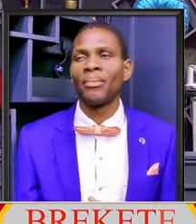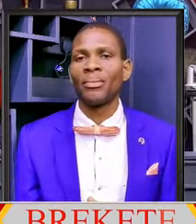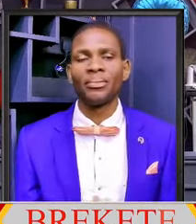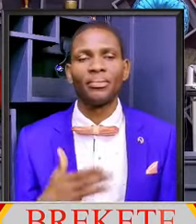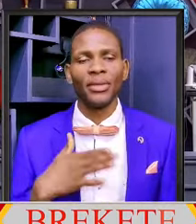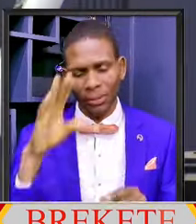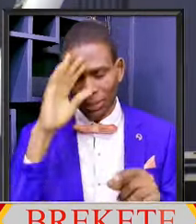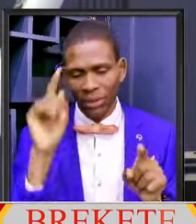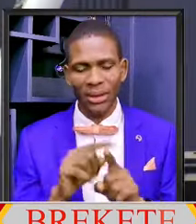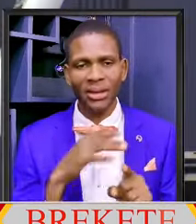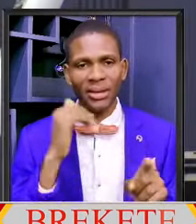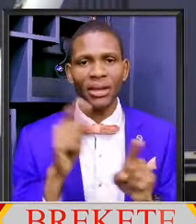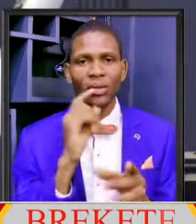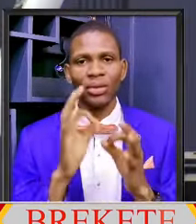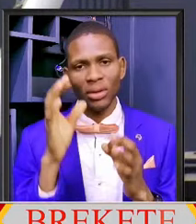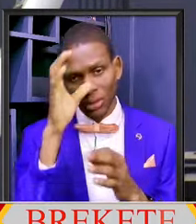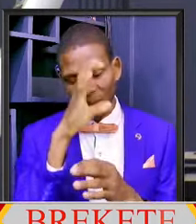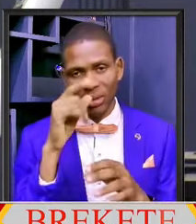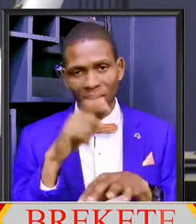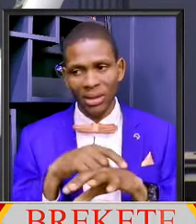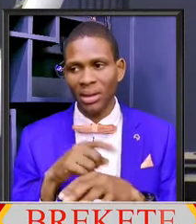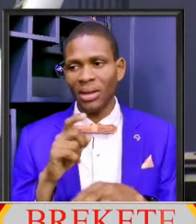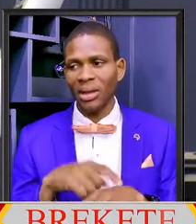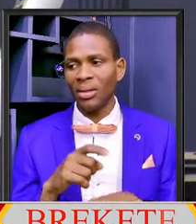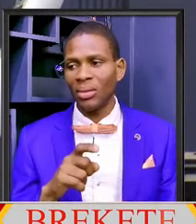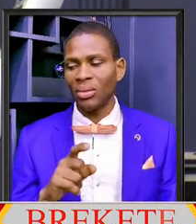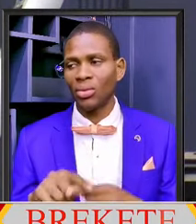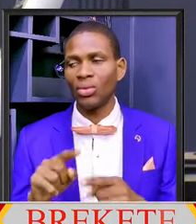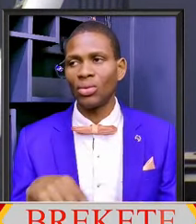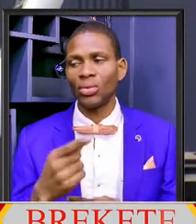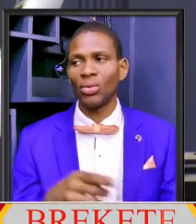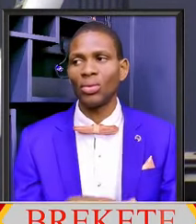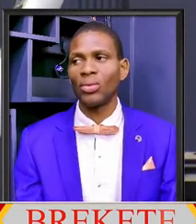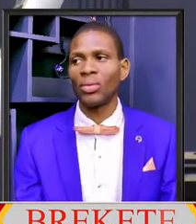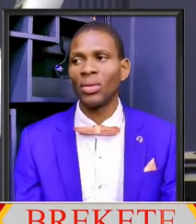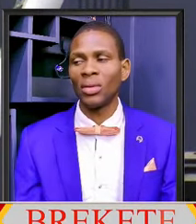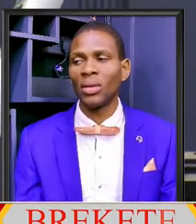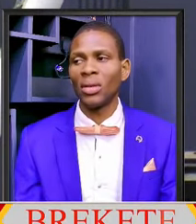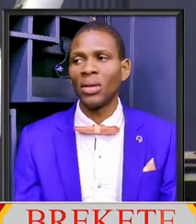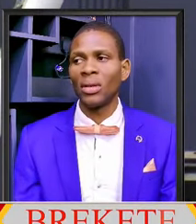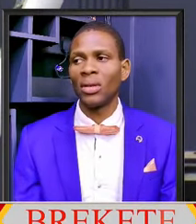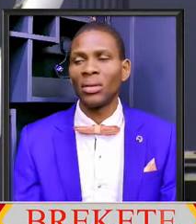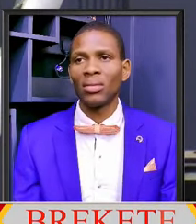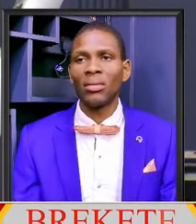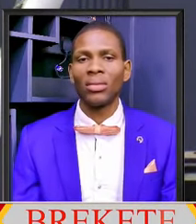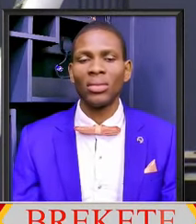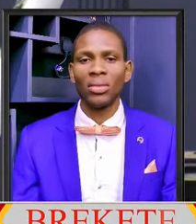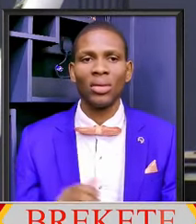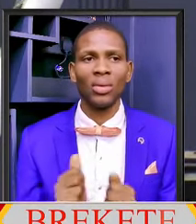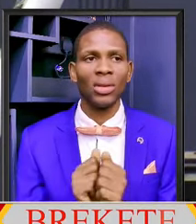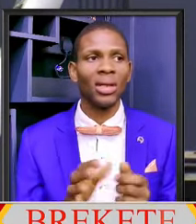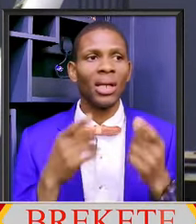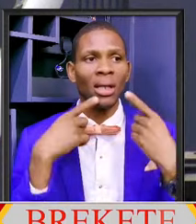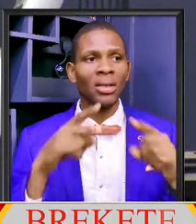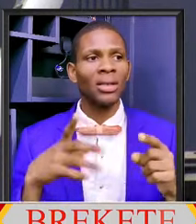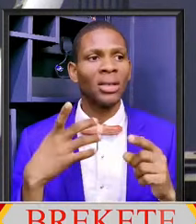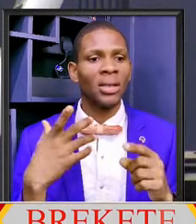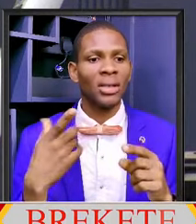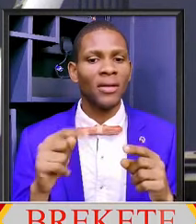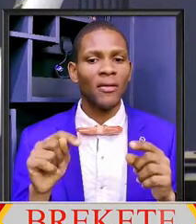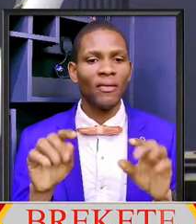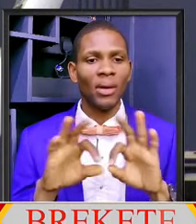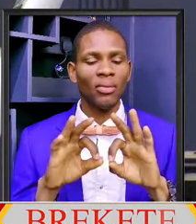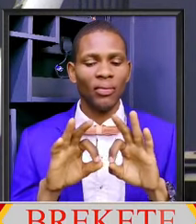My brothers, my sisters, if you look at an assisted time, don't they give a signal to do to signal, make we continue to deliver, not they go. Without announcing the Brekete